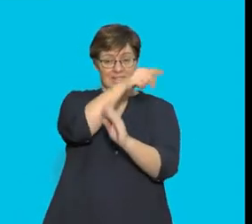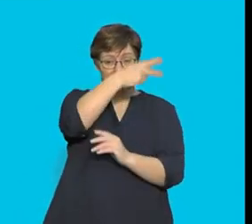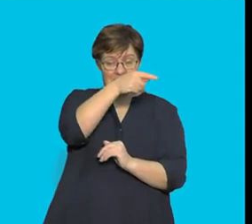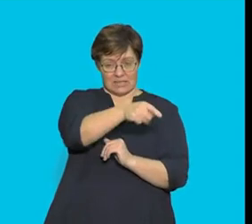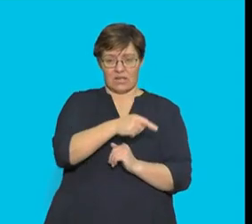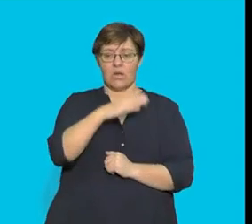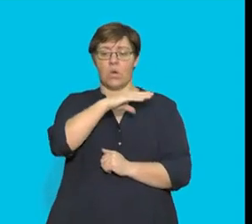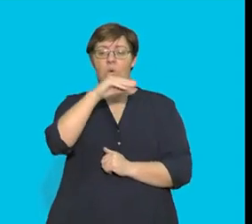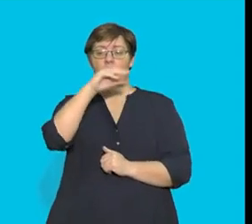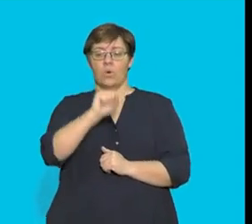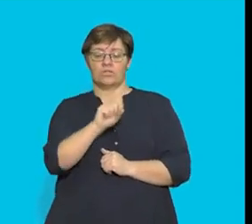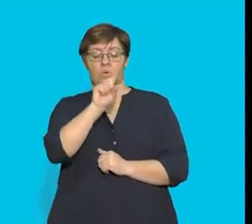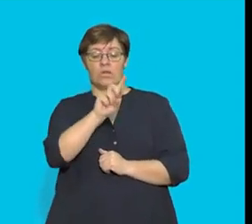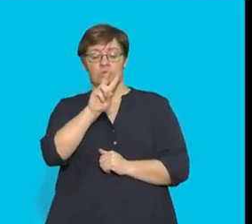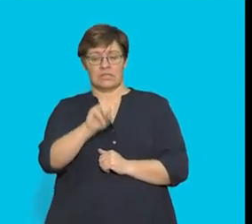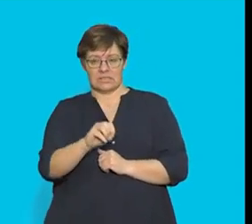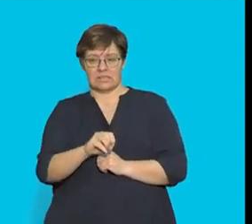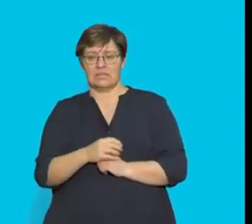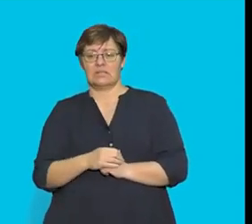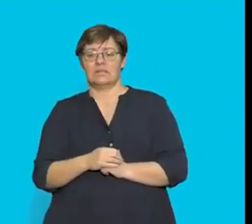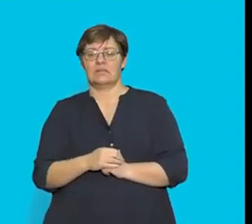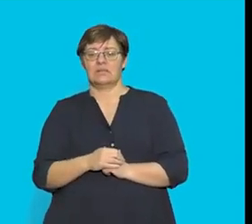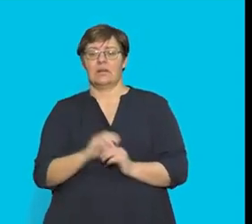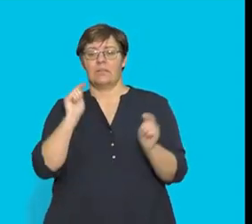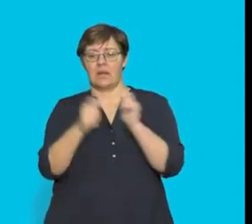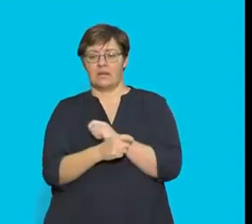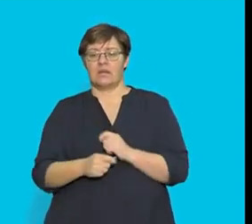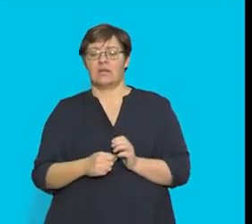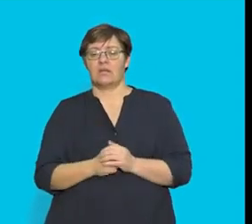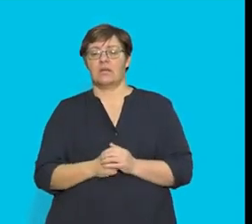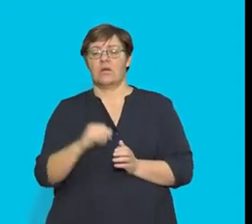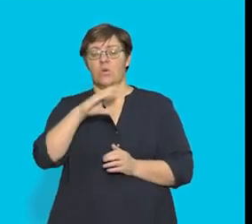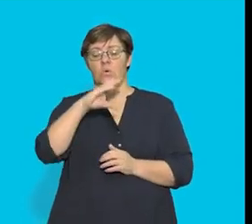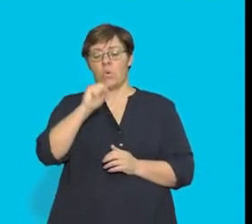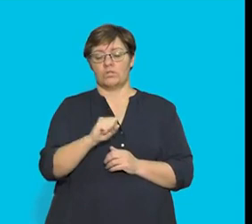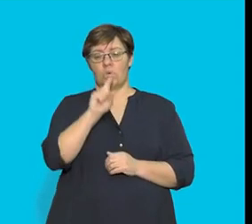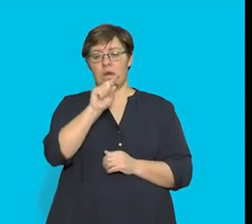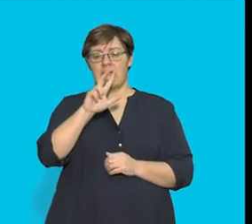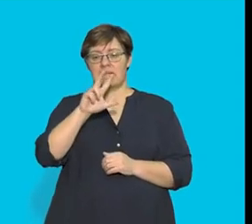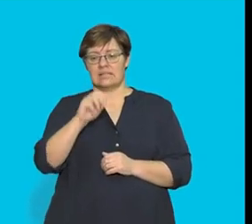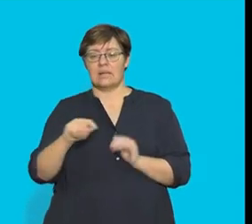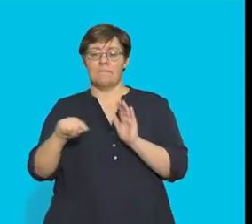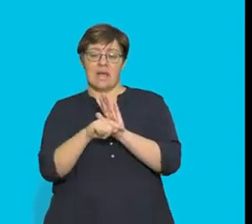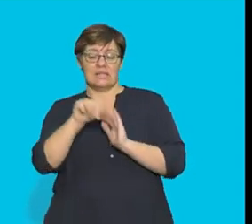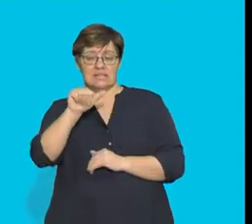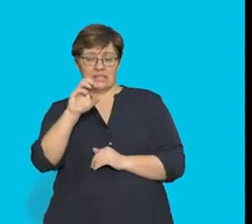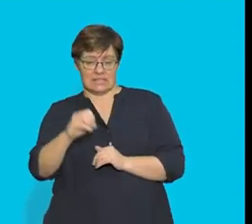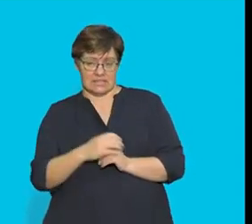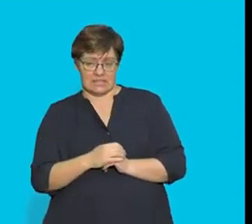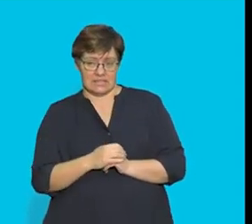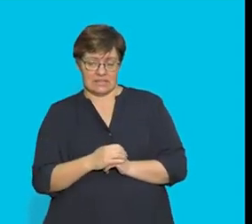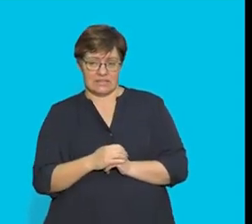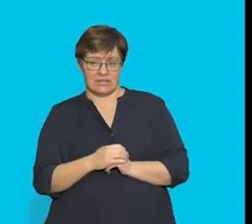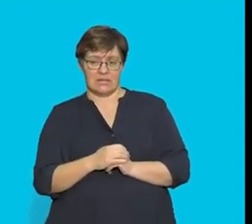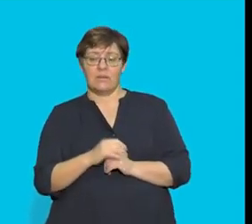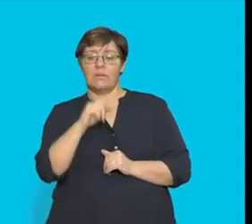remember cos of 120 becomes cos of 180 minus 60,